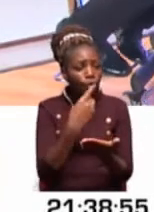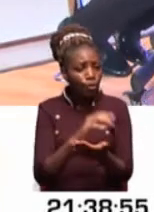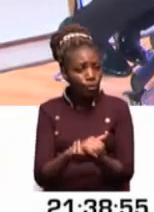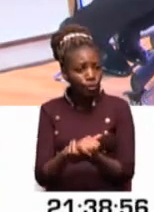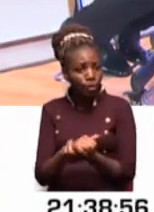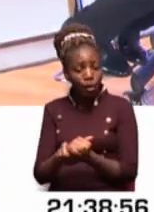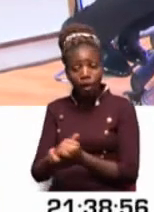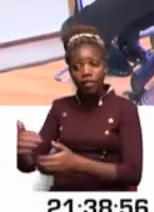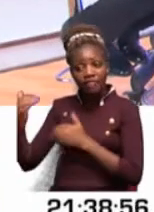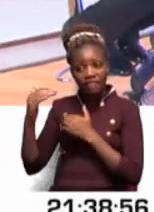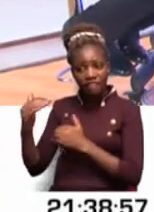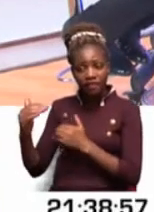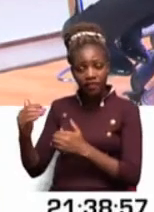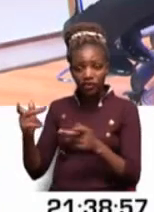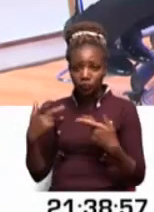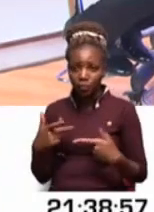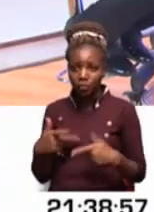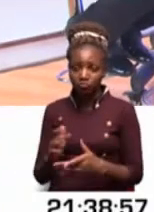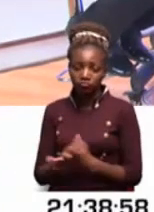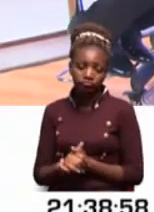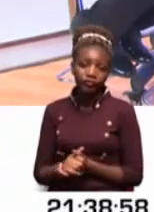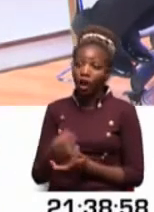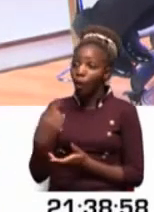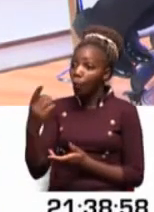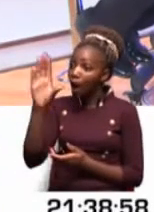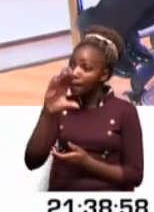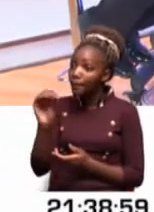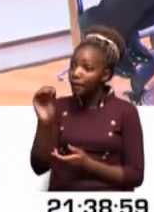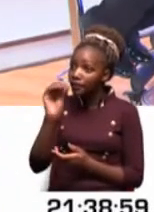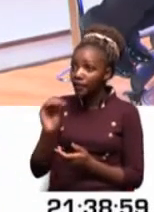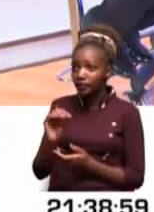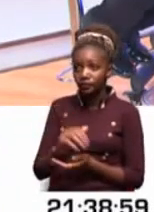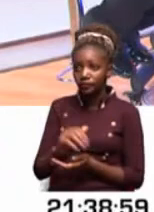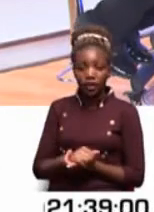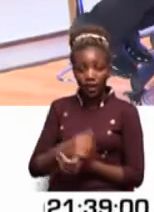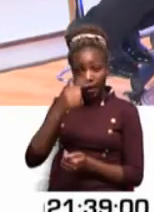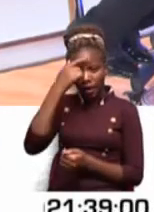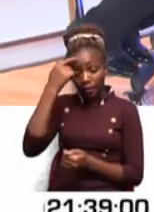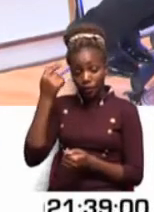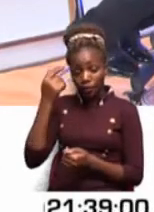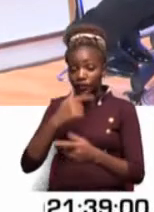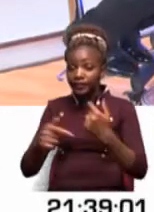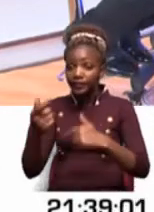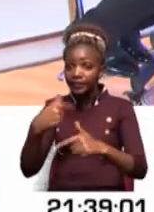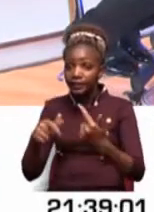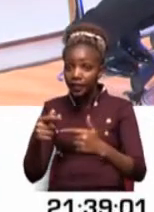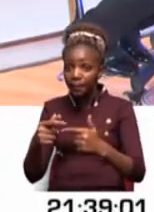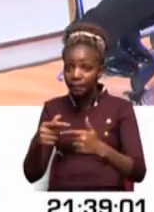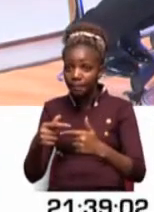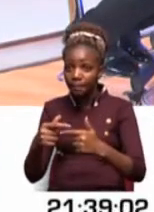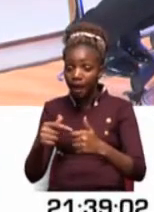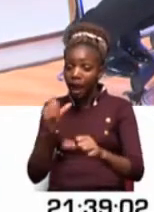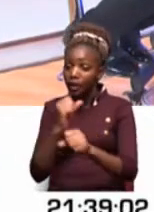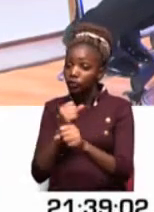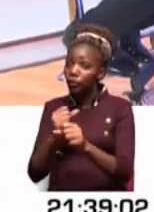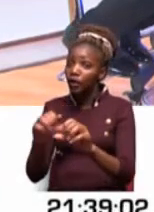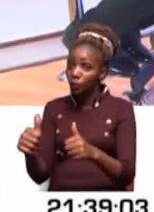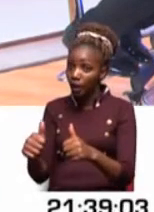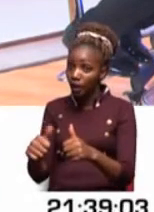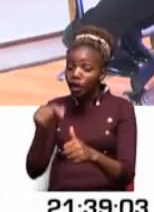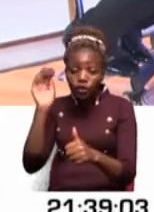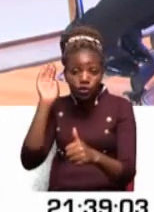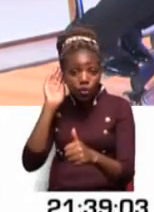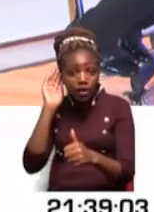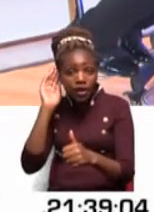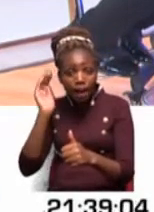For the top 1%. Because the top 1%, the system is very warped. You heard Mheshimiwa talking about the